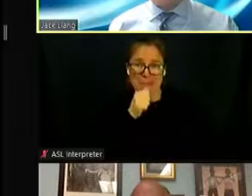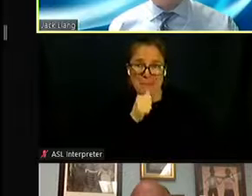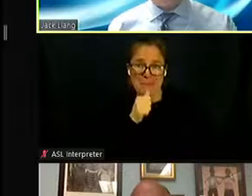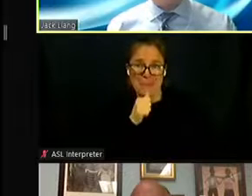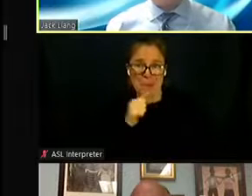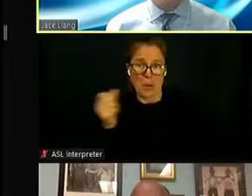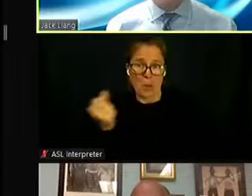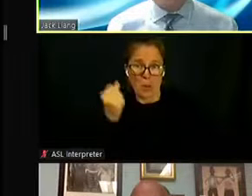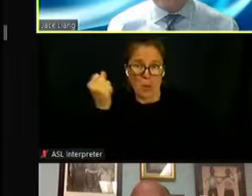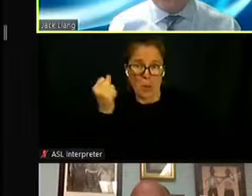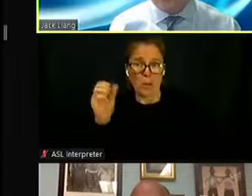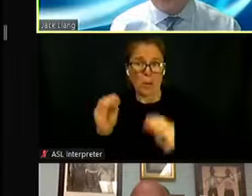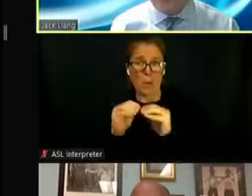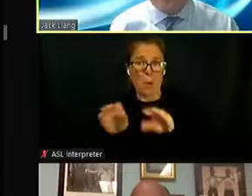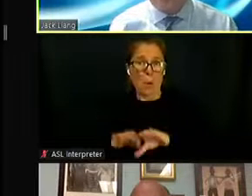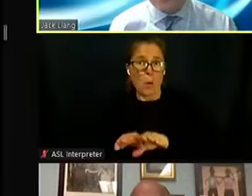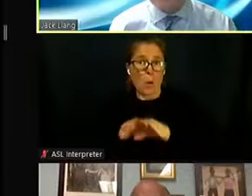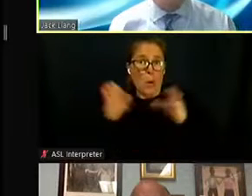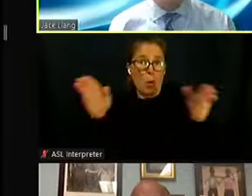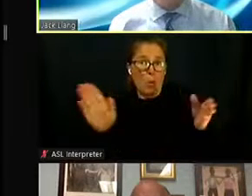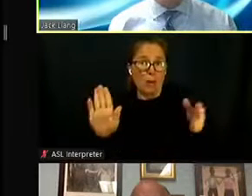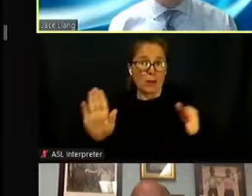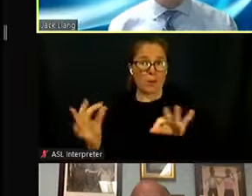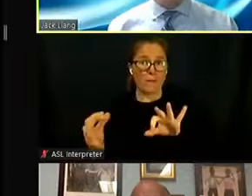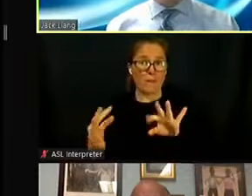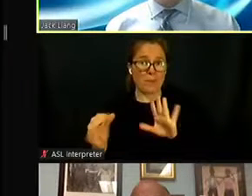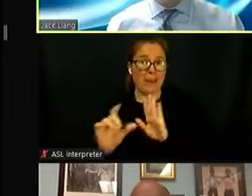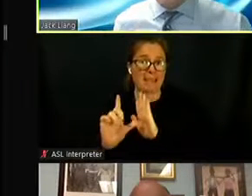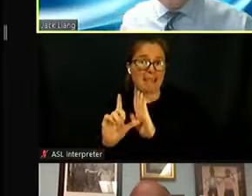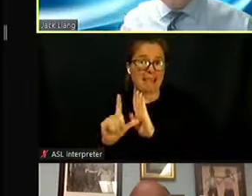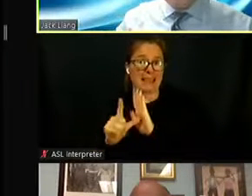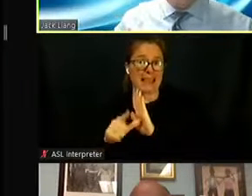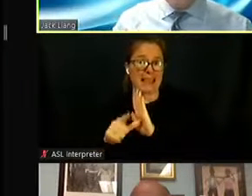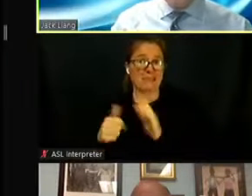have more of that community input conversation later.